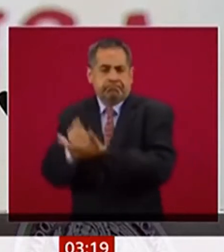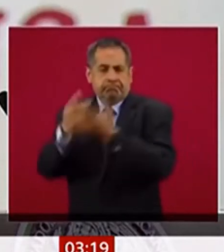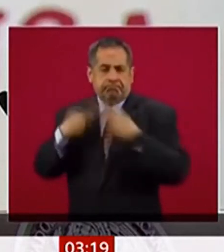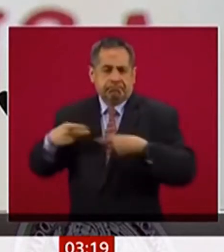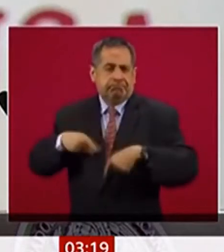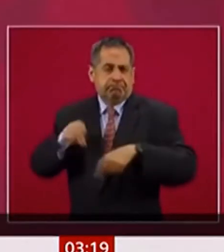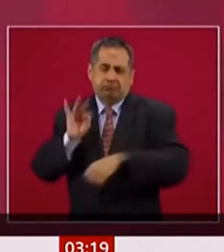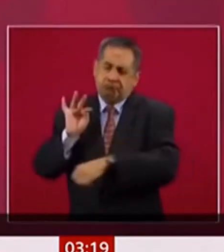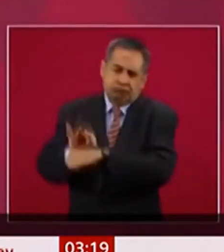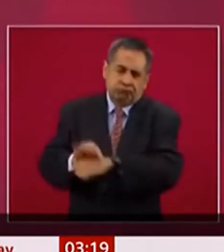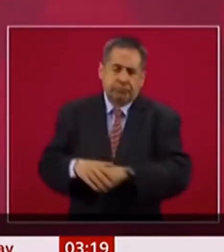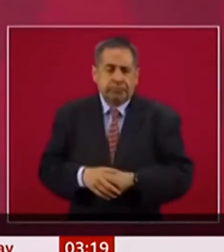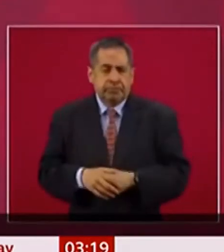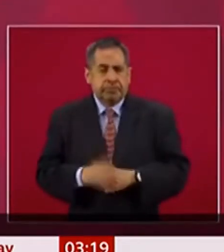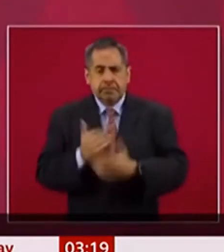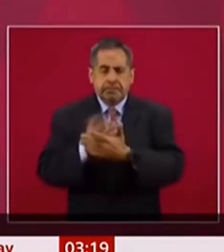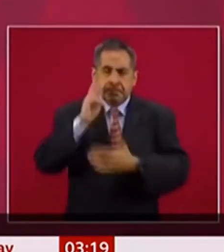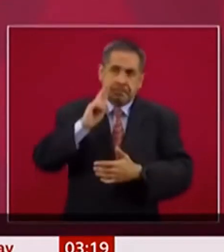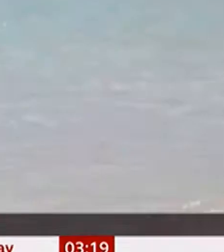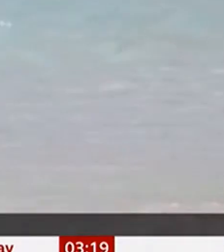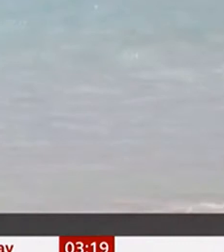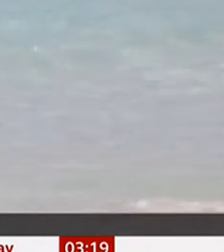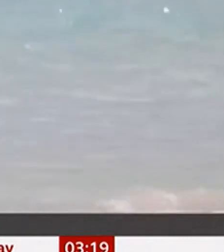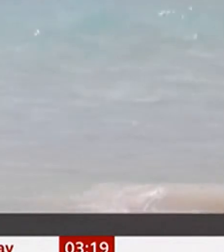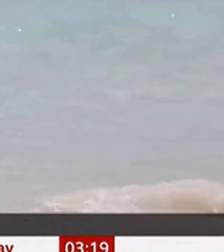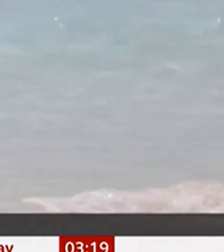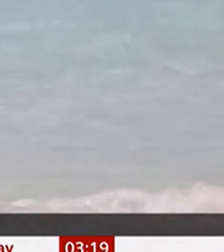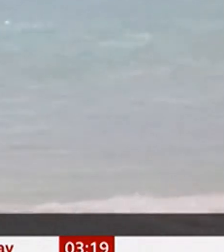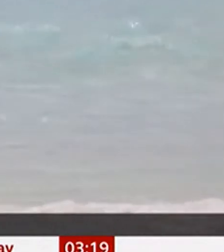its path, but we're on it.